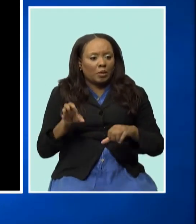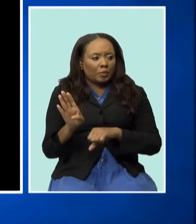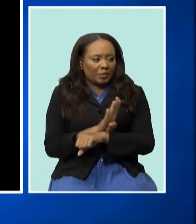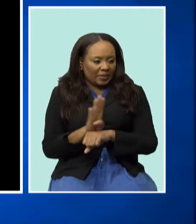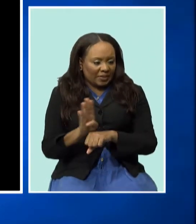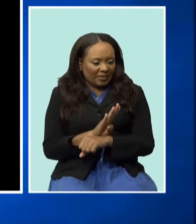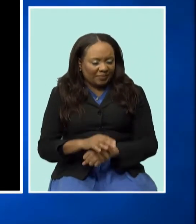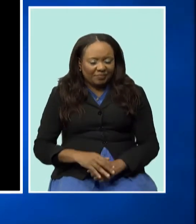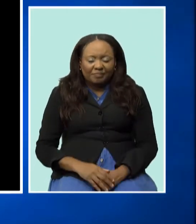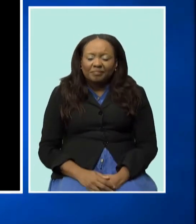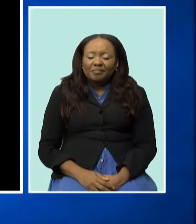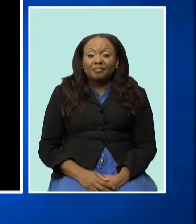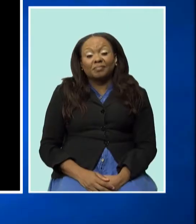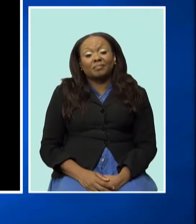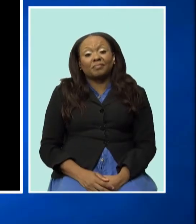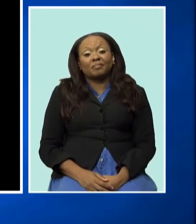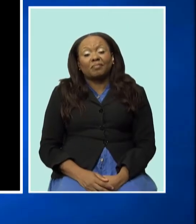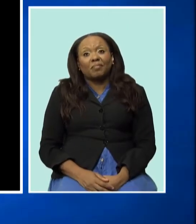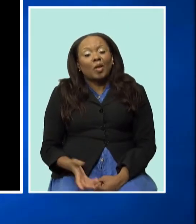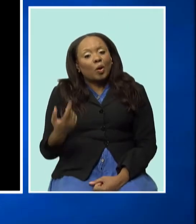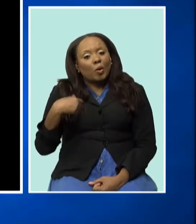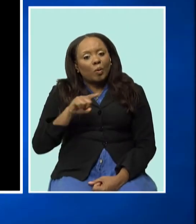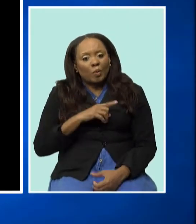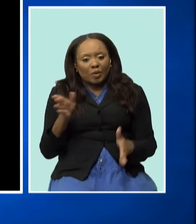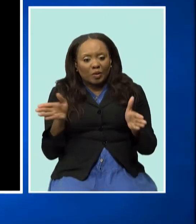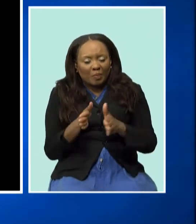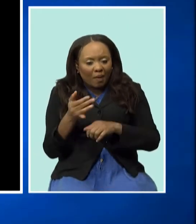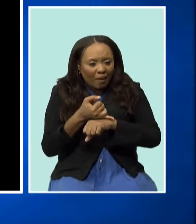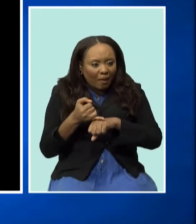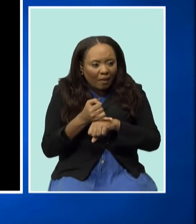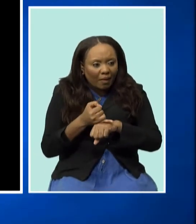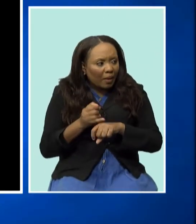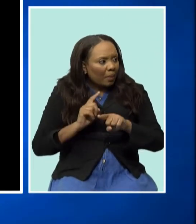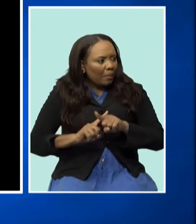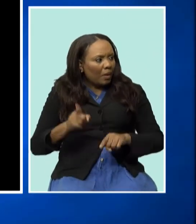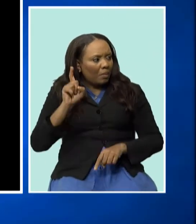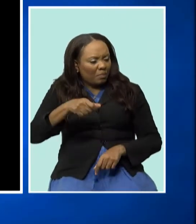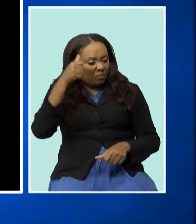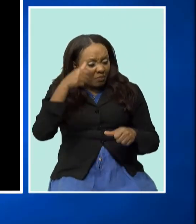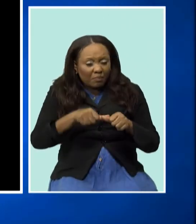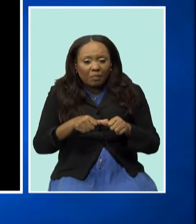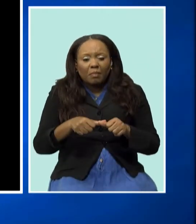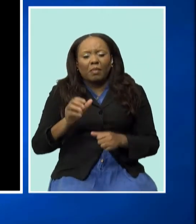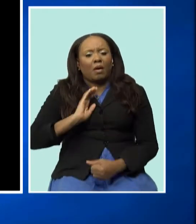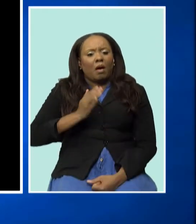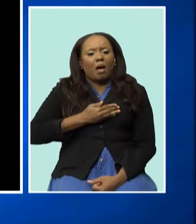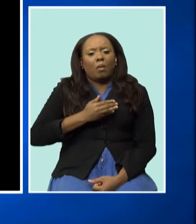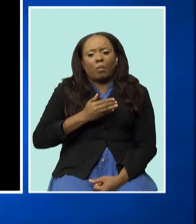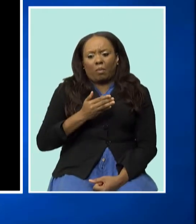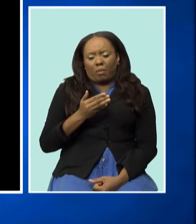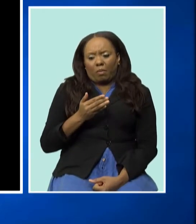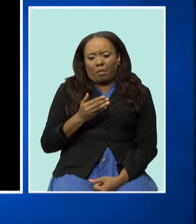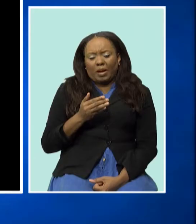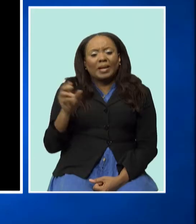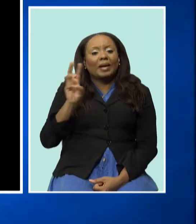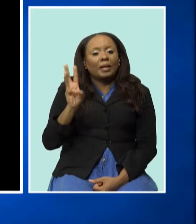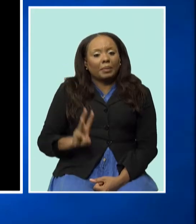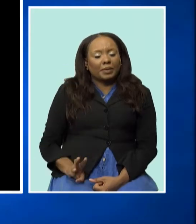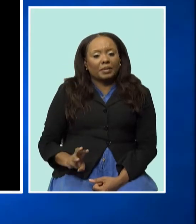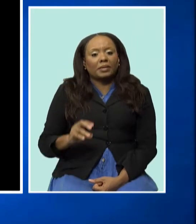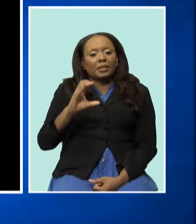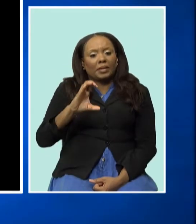a small island developing state in this regard, this is an issue that must be kept at the forefront of our strategies. And this is